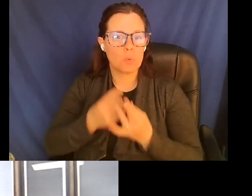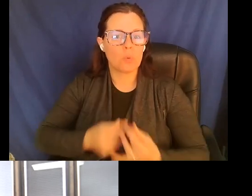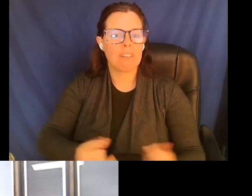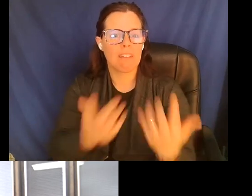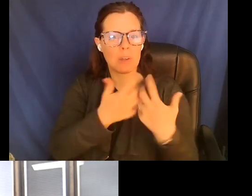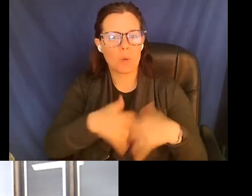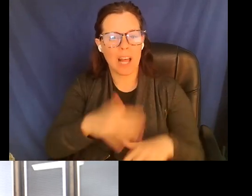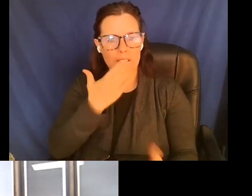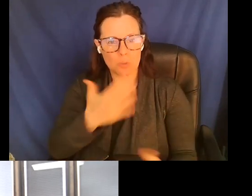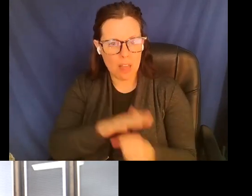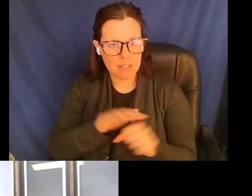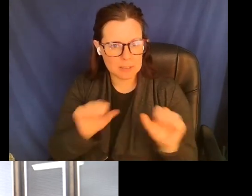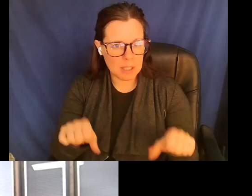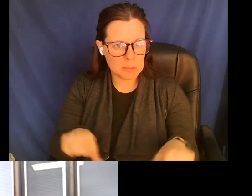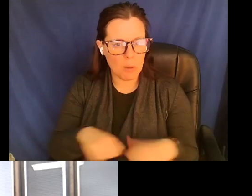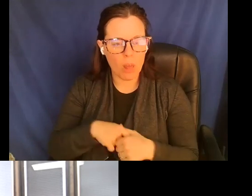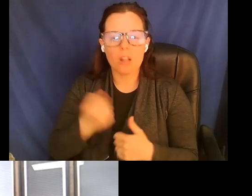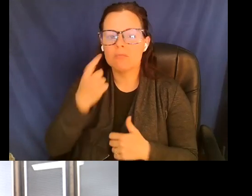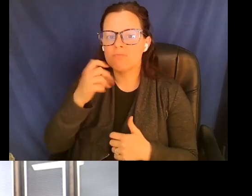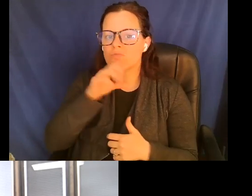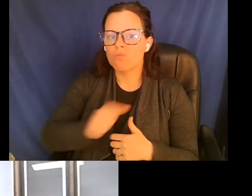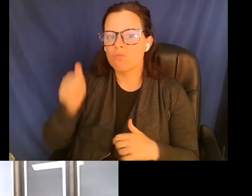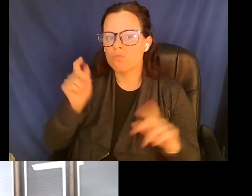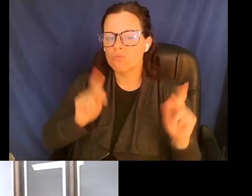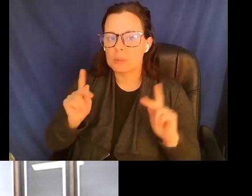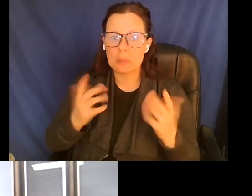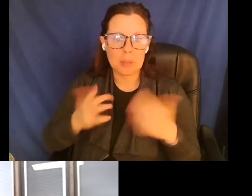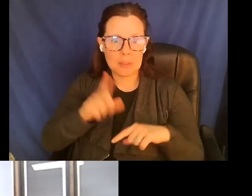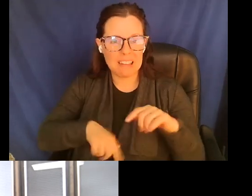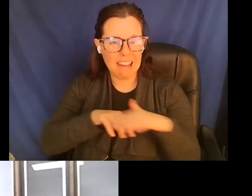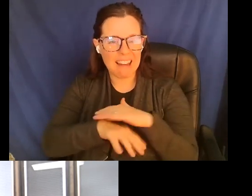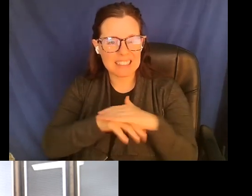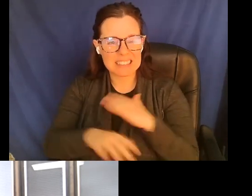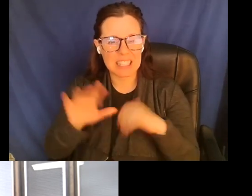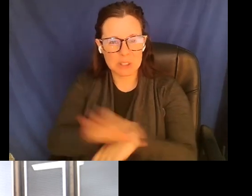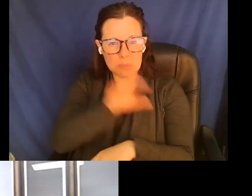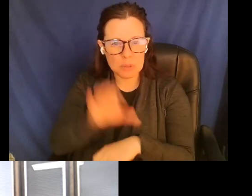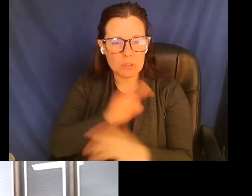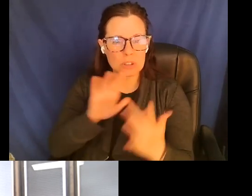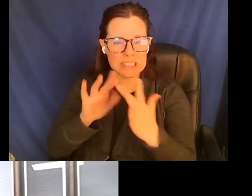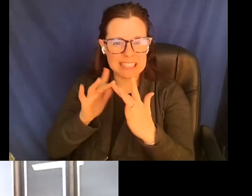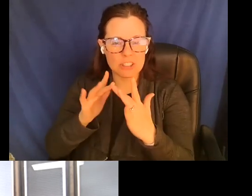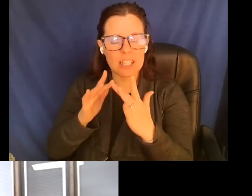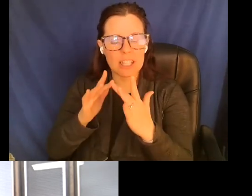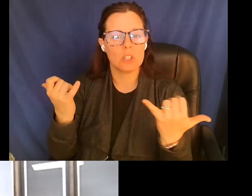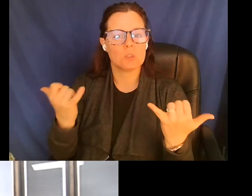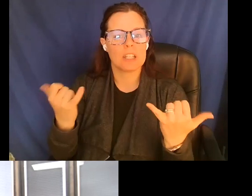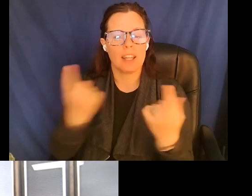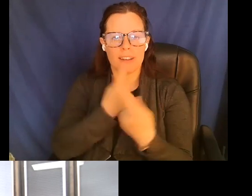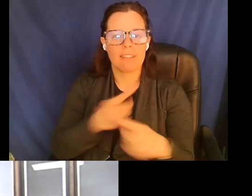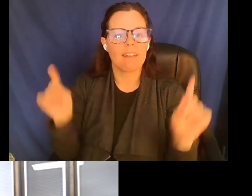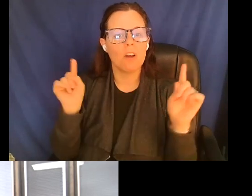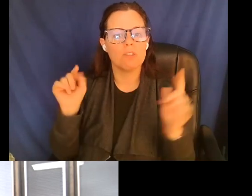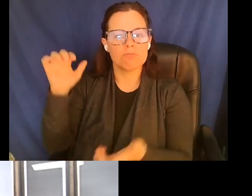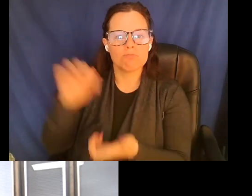We do understand that older residents might not have access to computers or the internet. Today, we are announcing a partnership